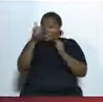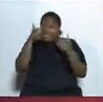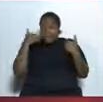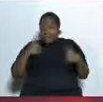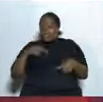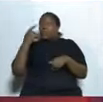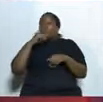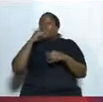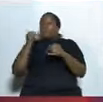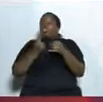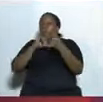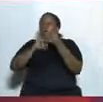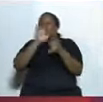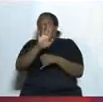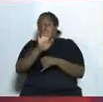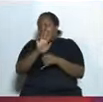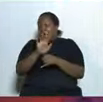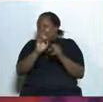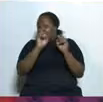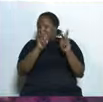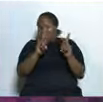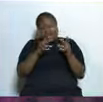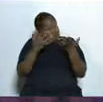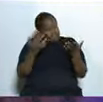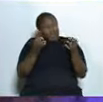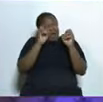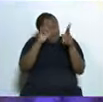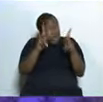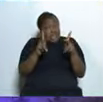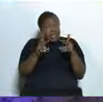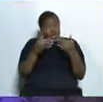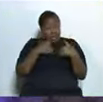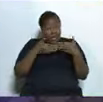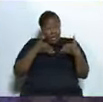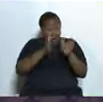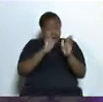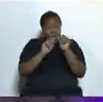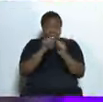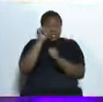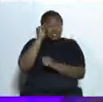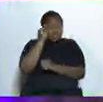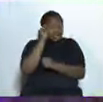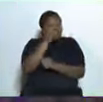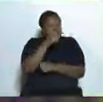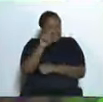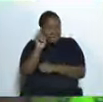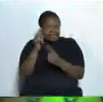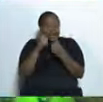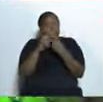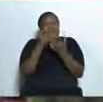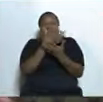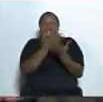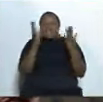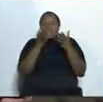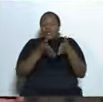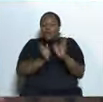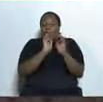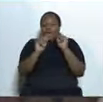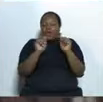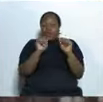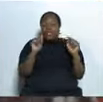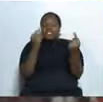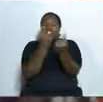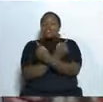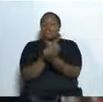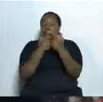Oh, that's okay. There is a way that what? Seems right. Any way that is contrary to the Bible